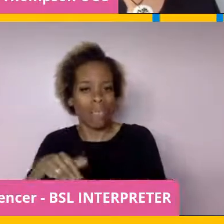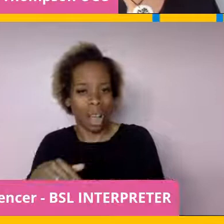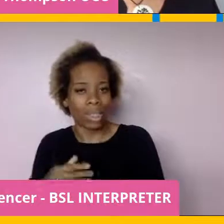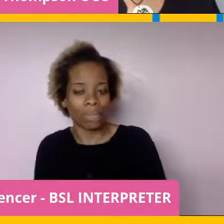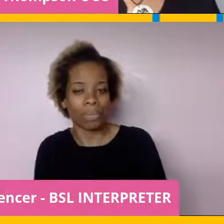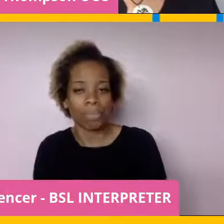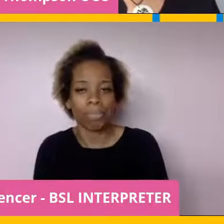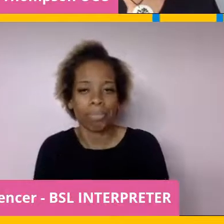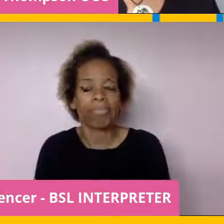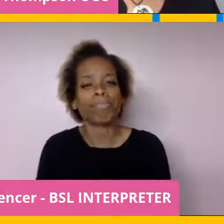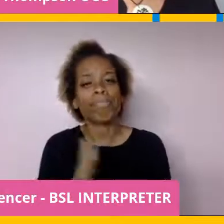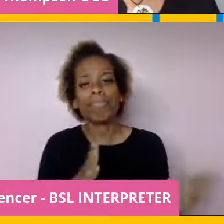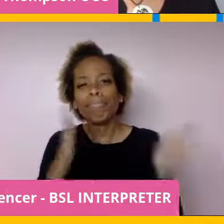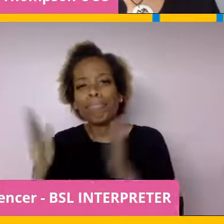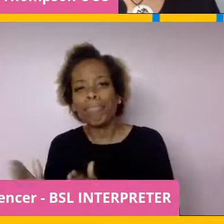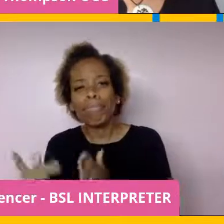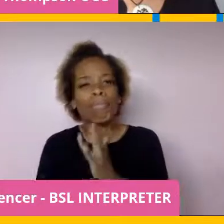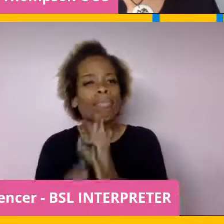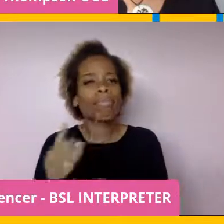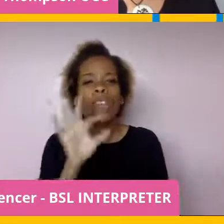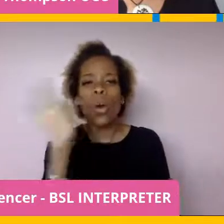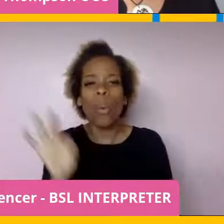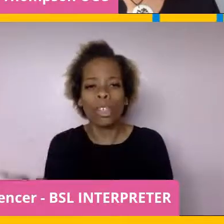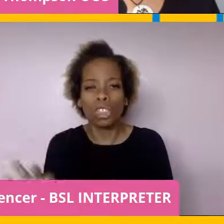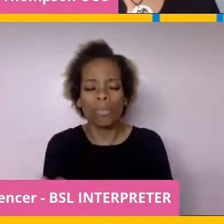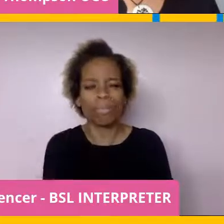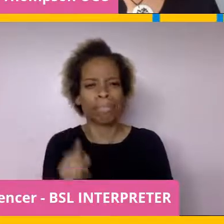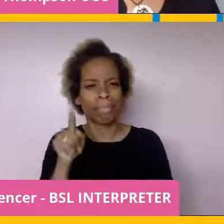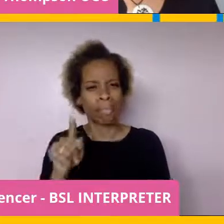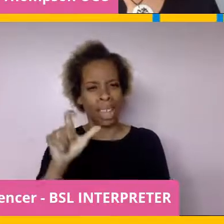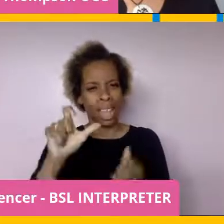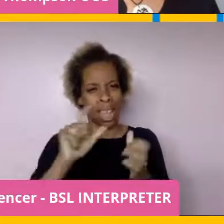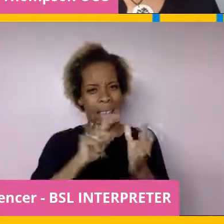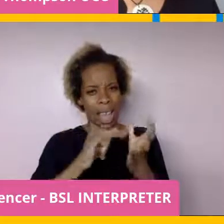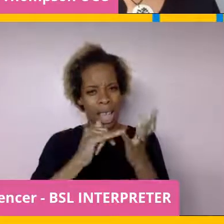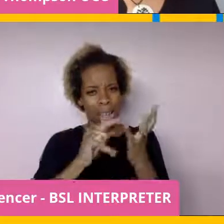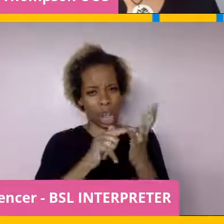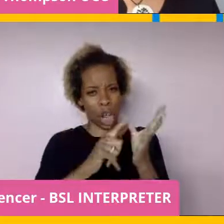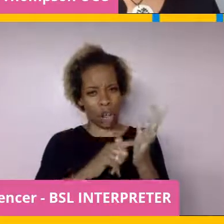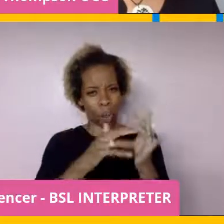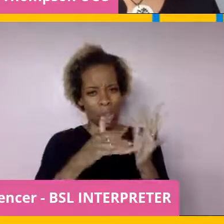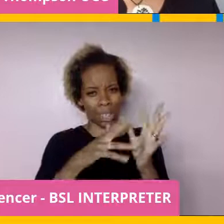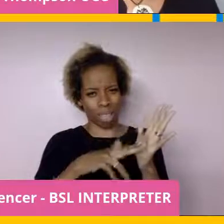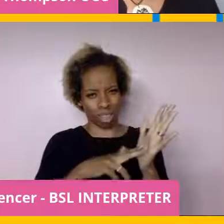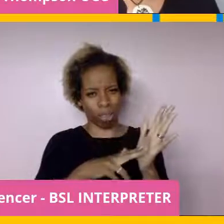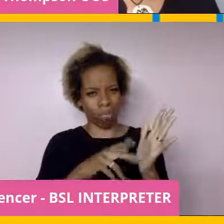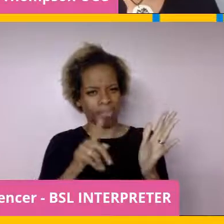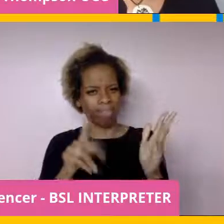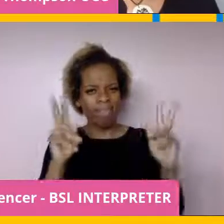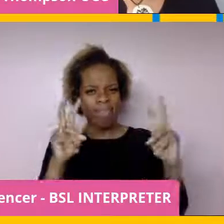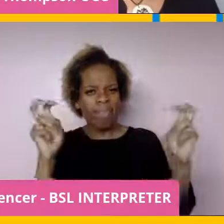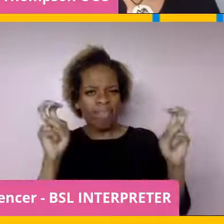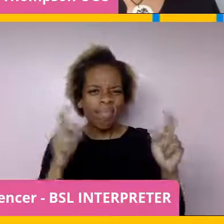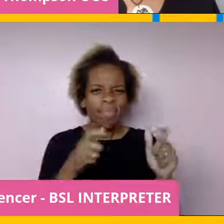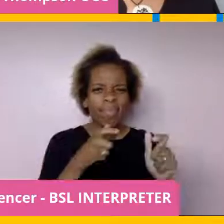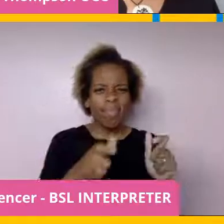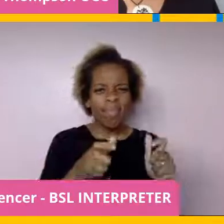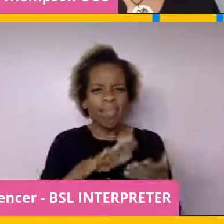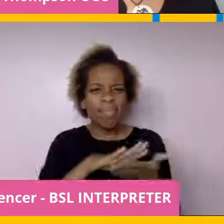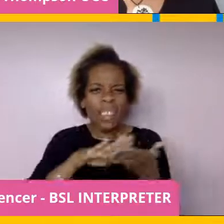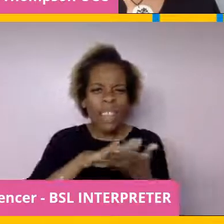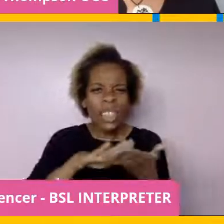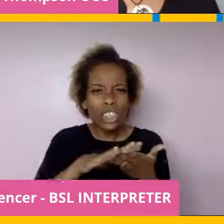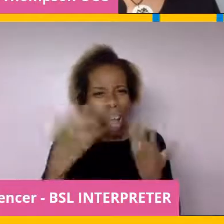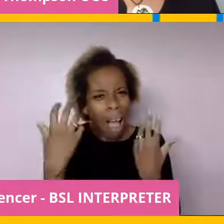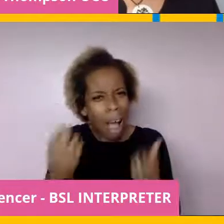Another question, is there a definition of casualisation broadly accepted by HE senior management in universities? And if so, what is